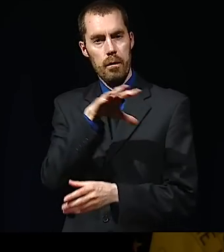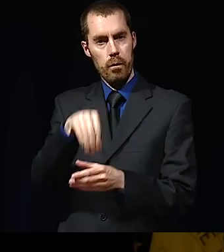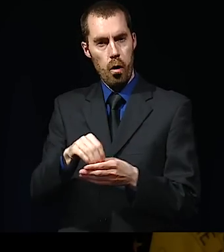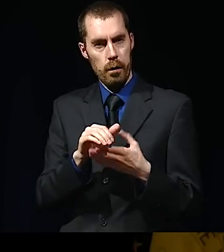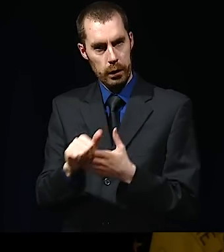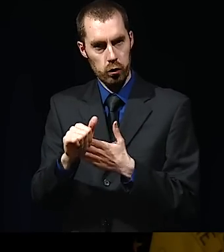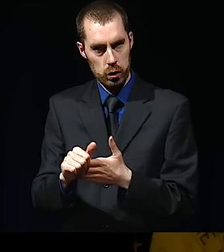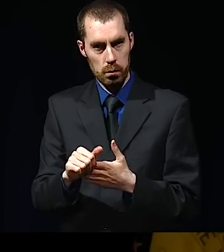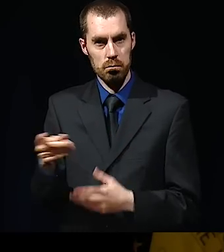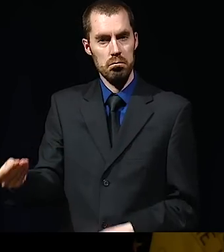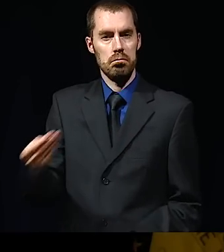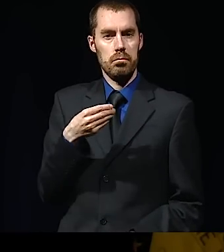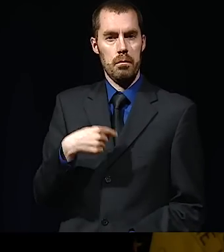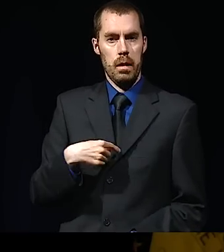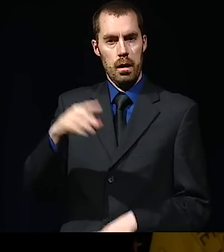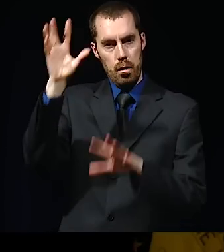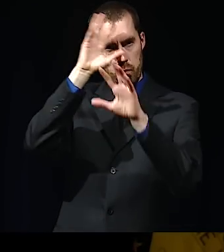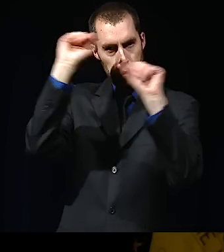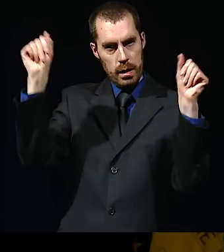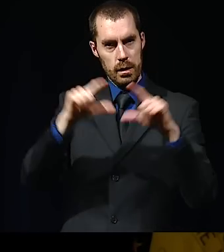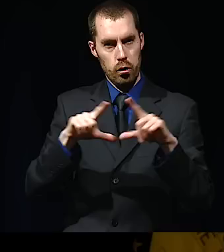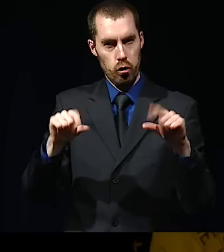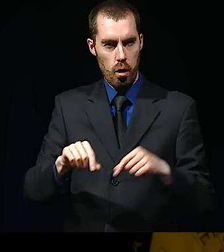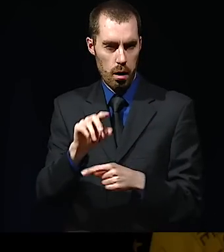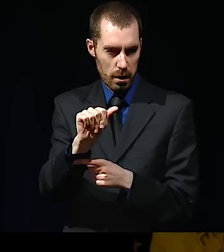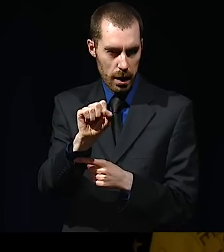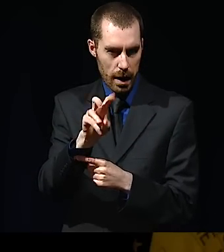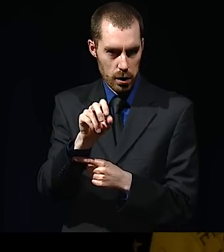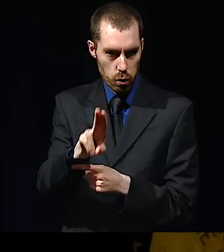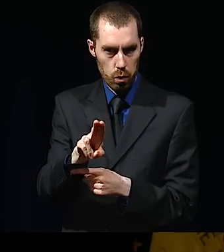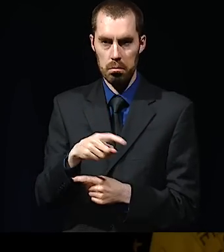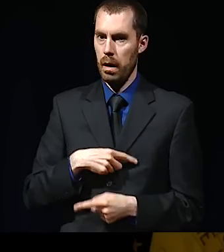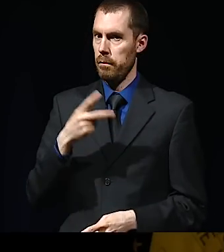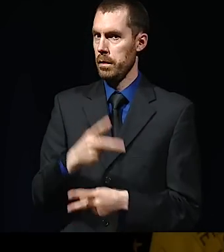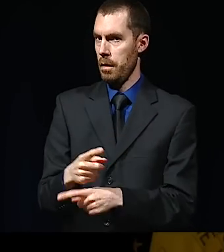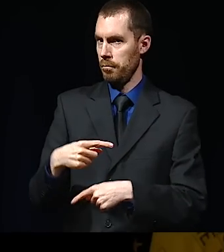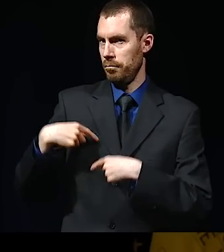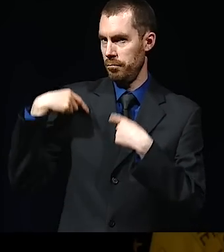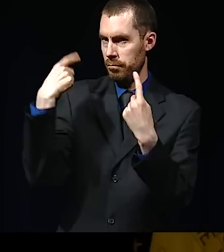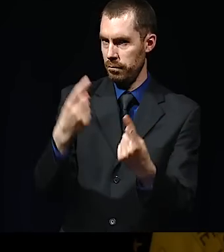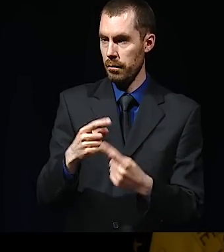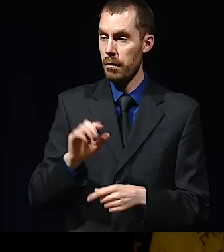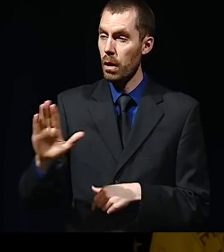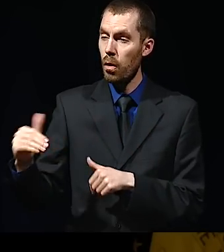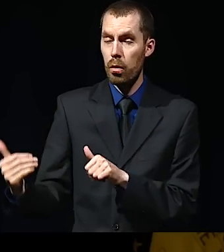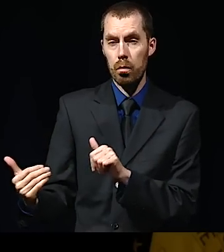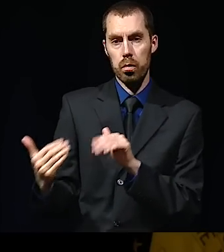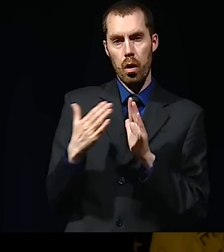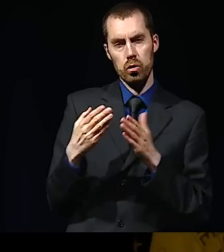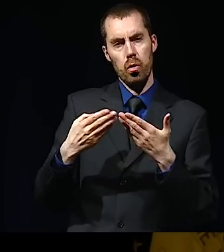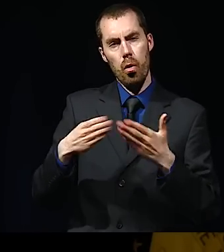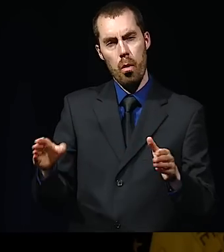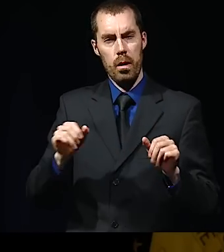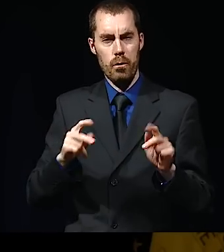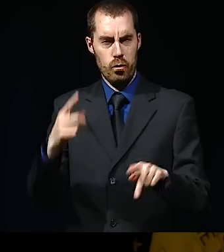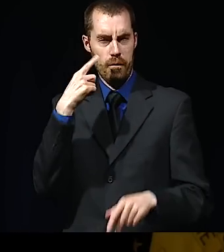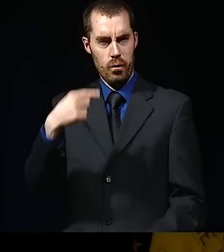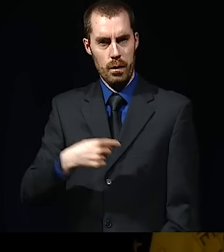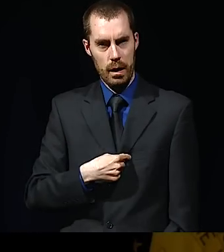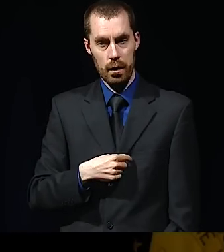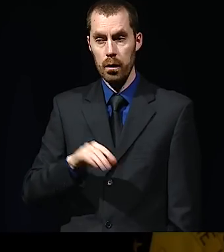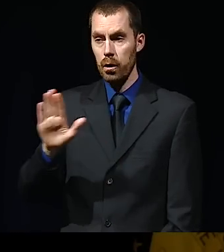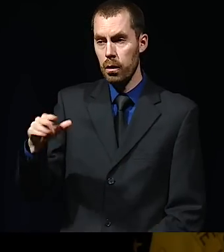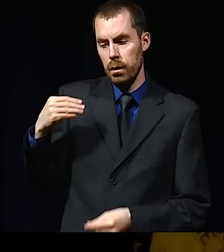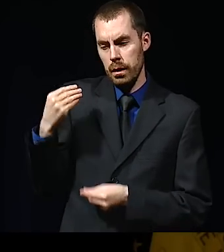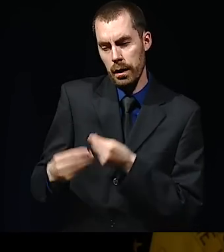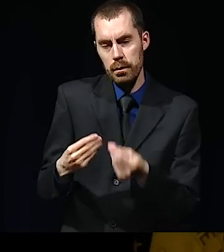I've kept it to this day. Alma's outstretched hand opened doors of opportunity to me, and Alma's legacy was to